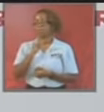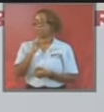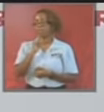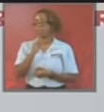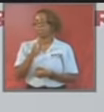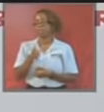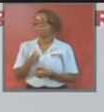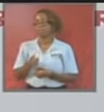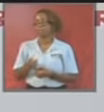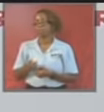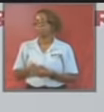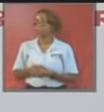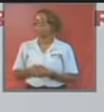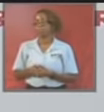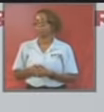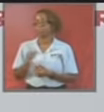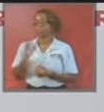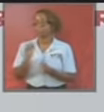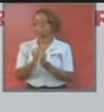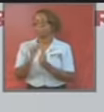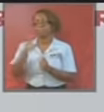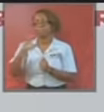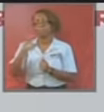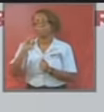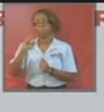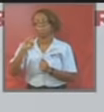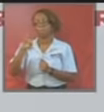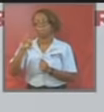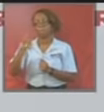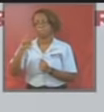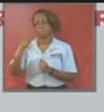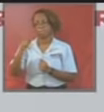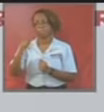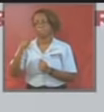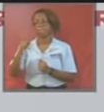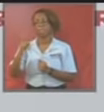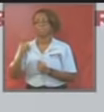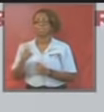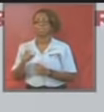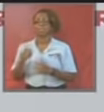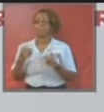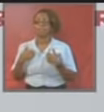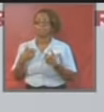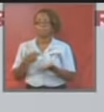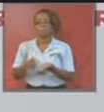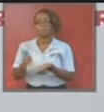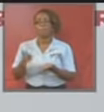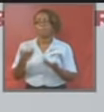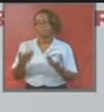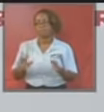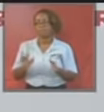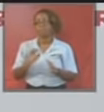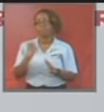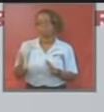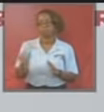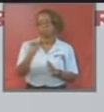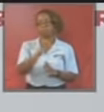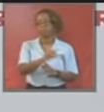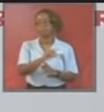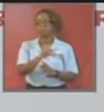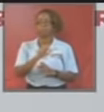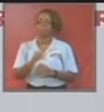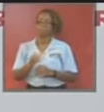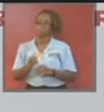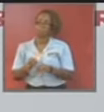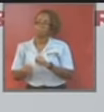down payment for. That process will go by as normal for us to get our first tranche of 20% and then leading up to the 33%